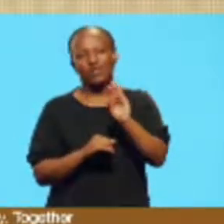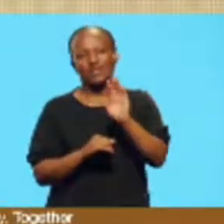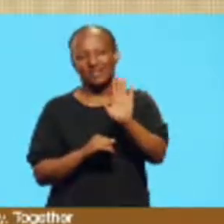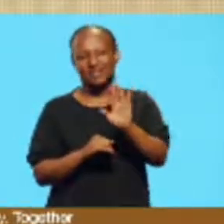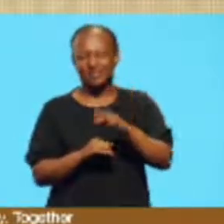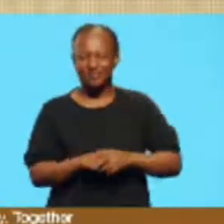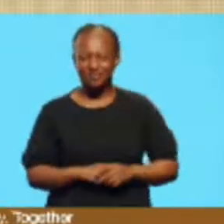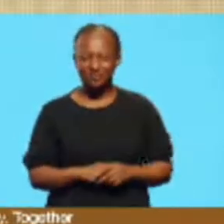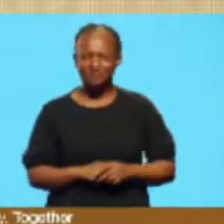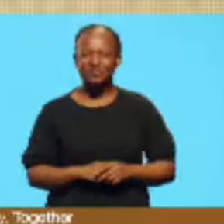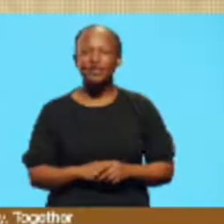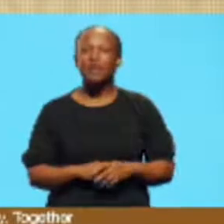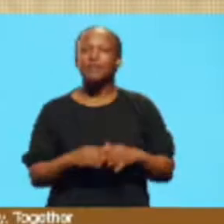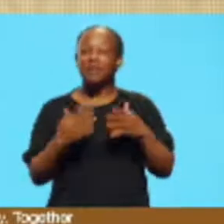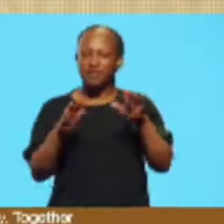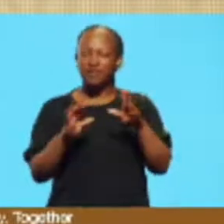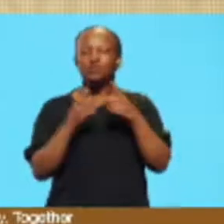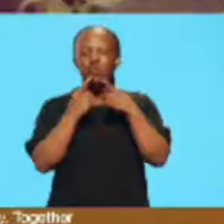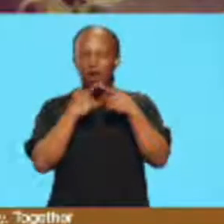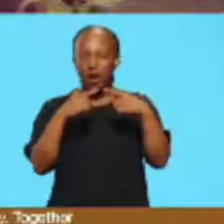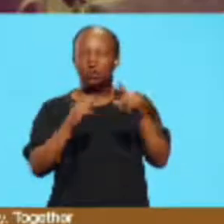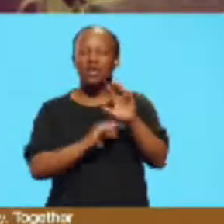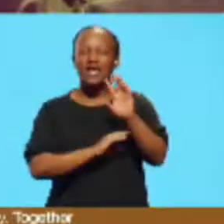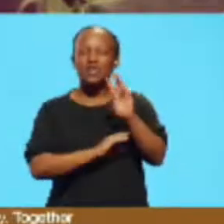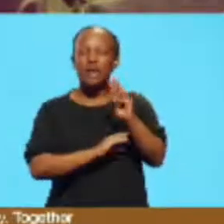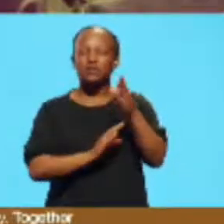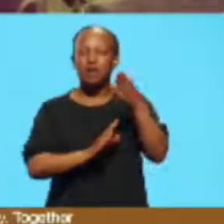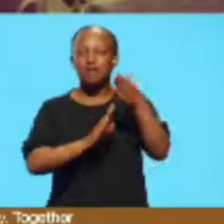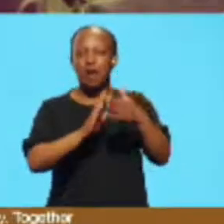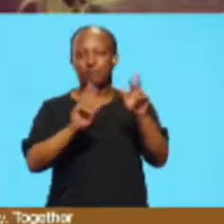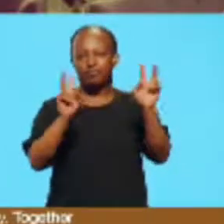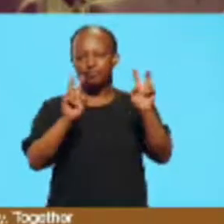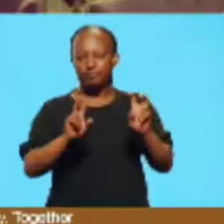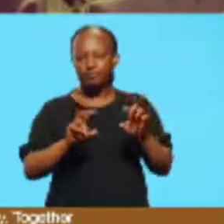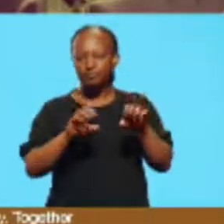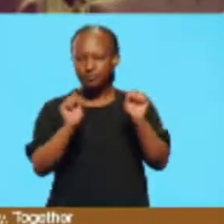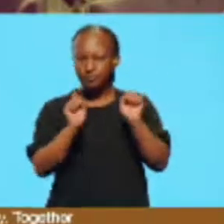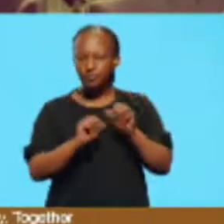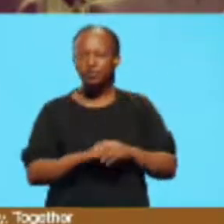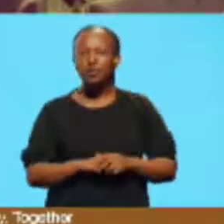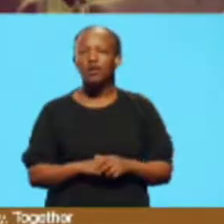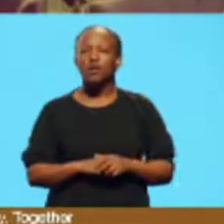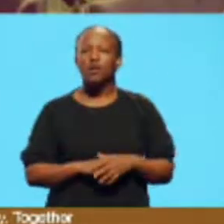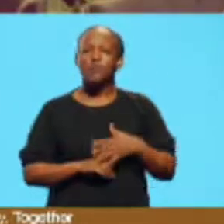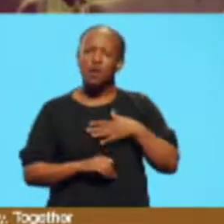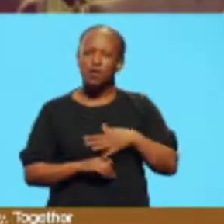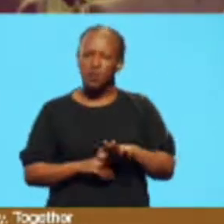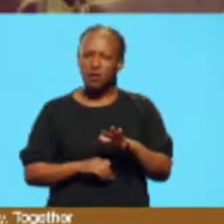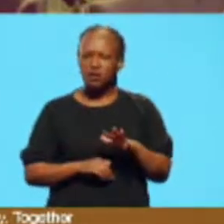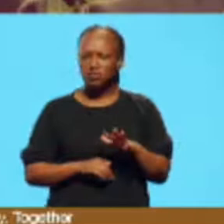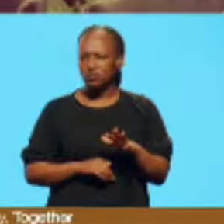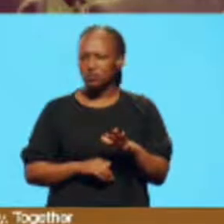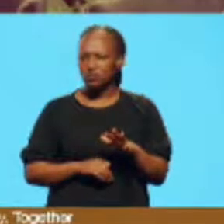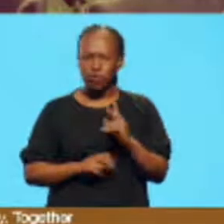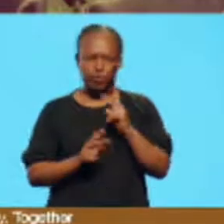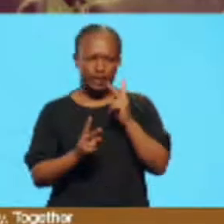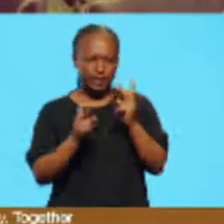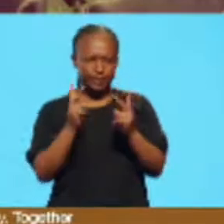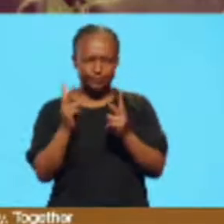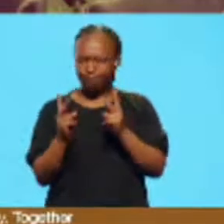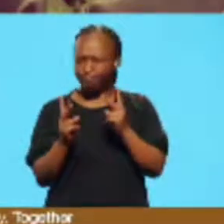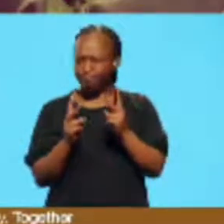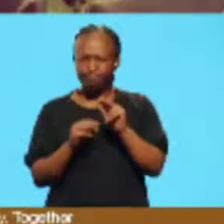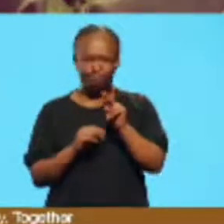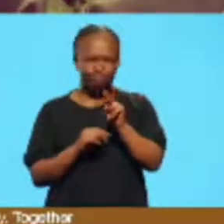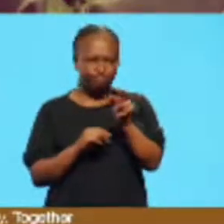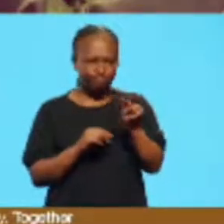word said it should be until Thursday. Ladies and gentlemen, so I want to get an indication, trying to get